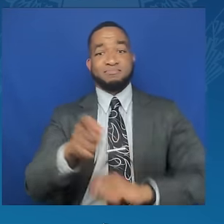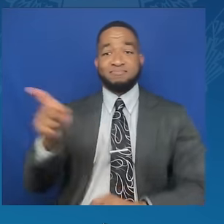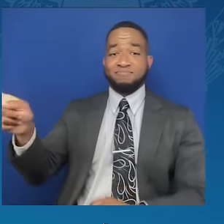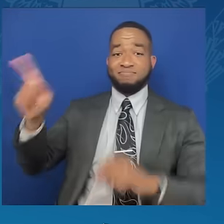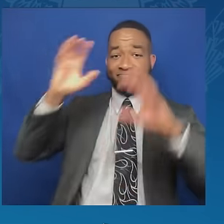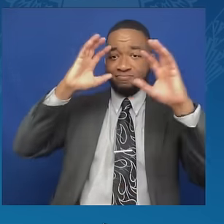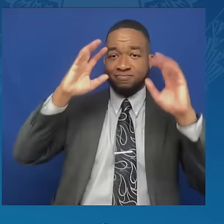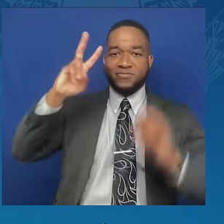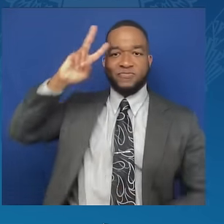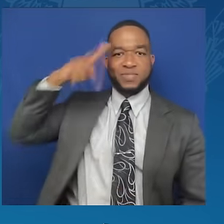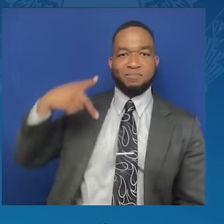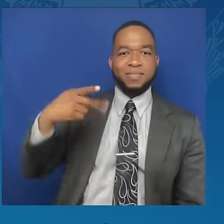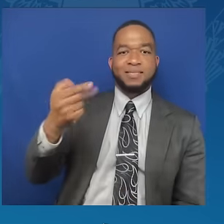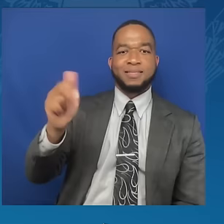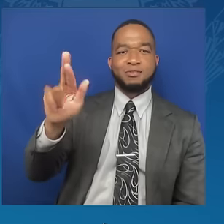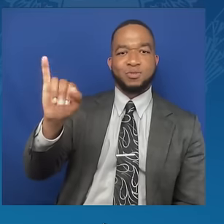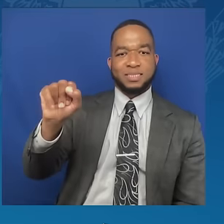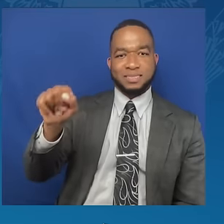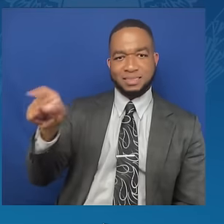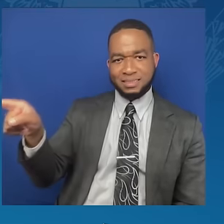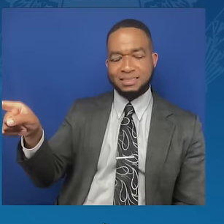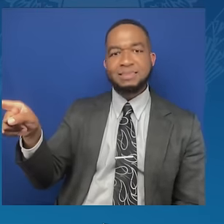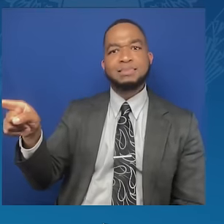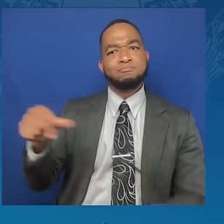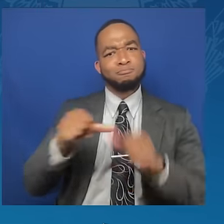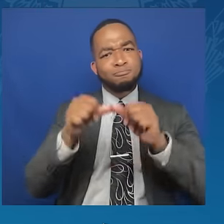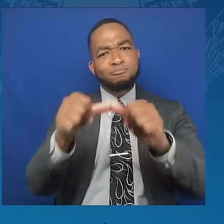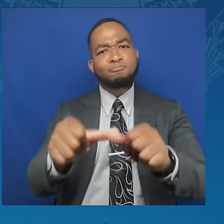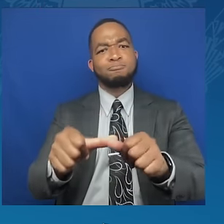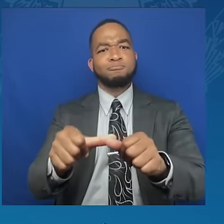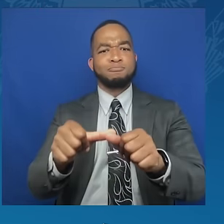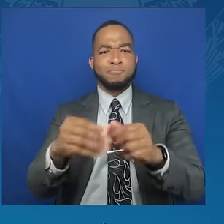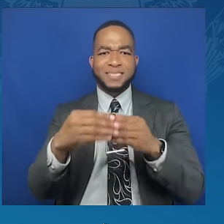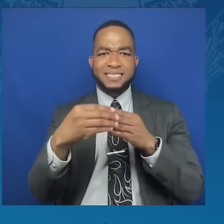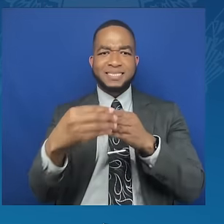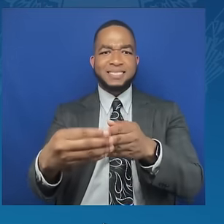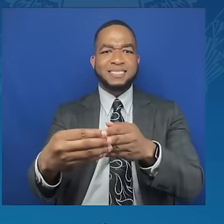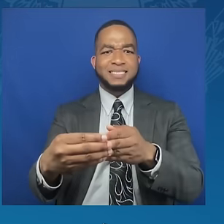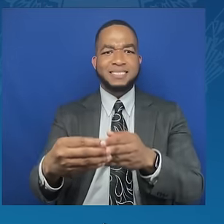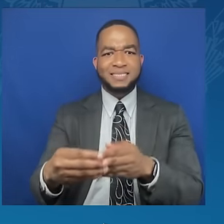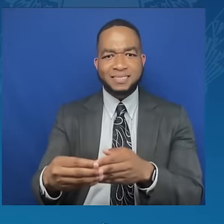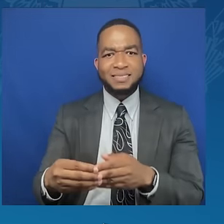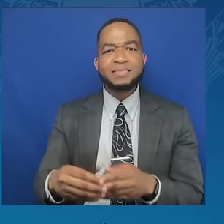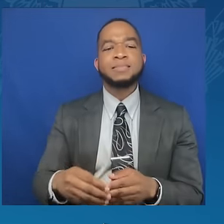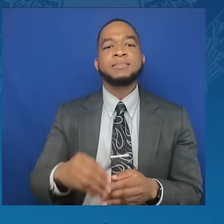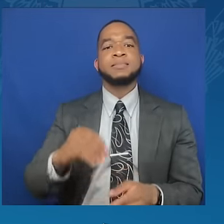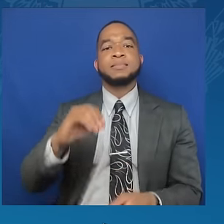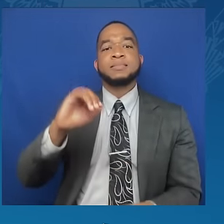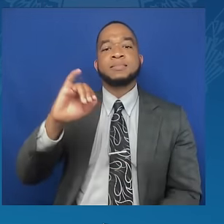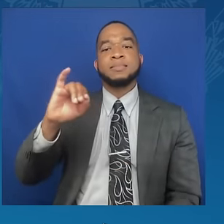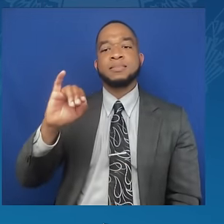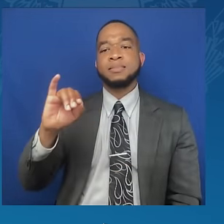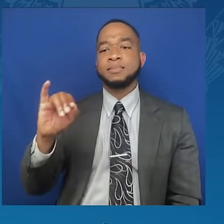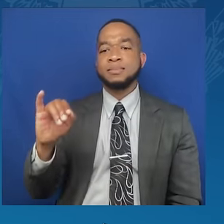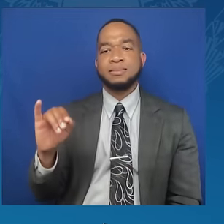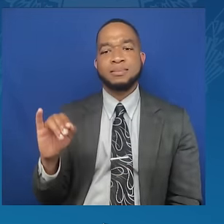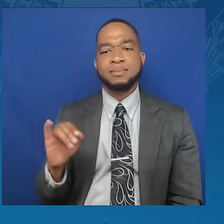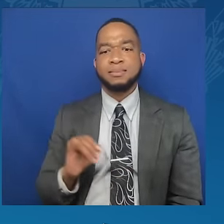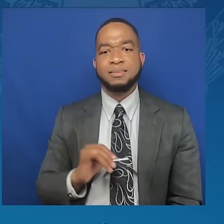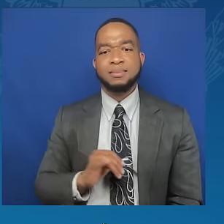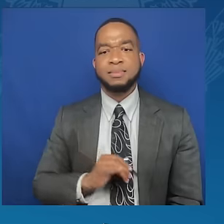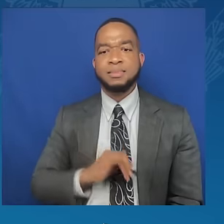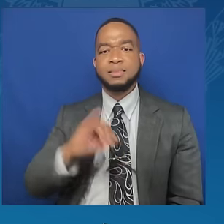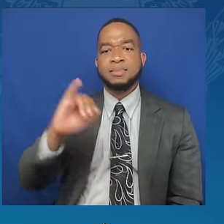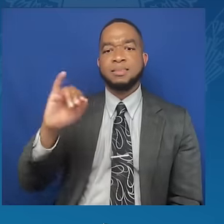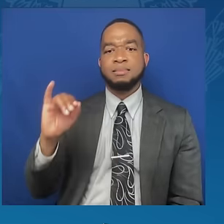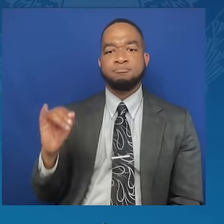violence while overseeing the first ever White House of Gun Violence Prevention. Not only this, but she has continued